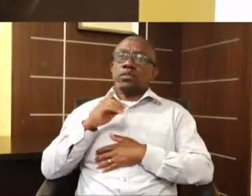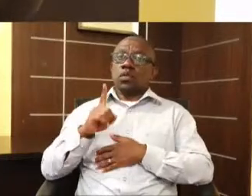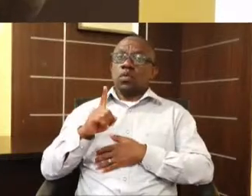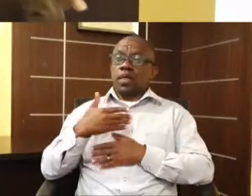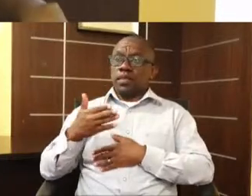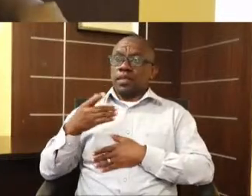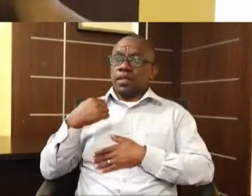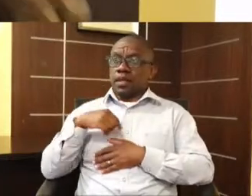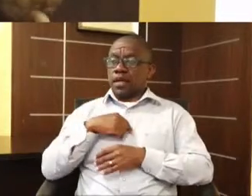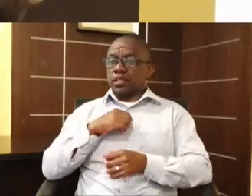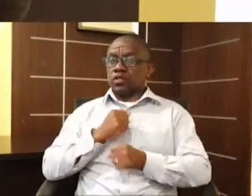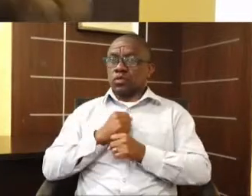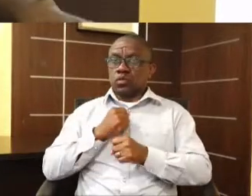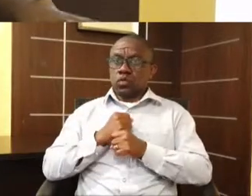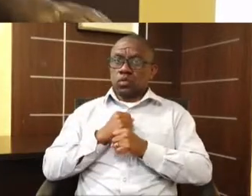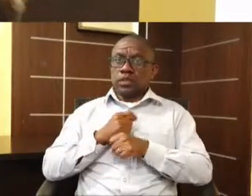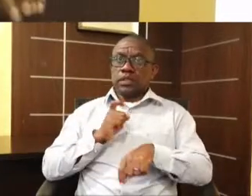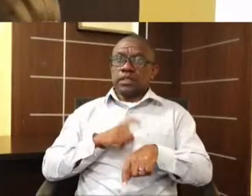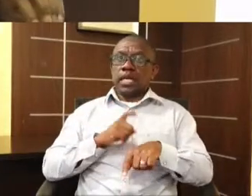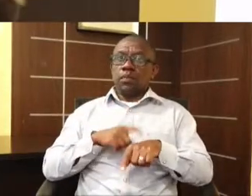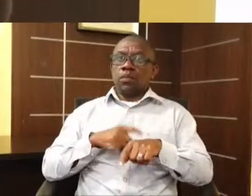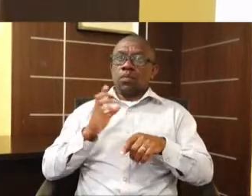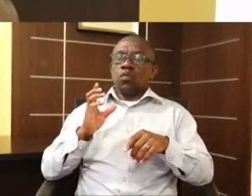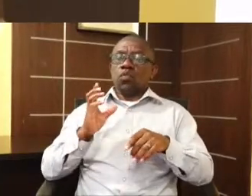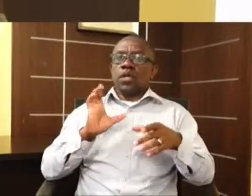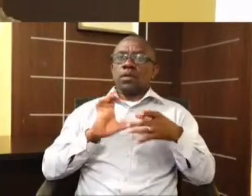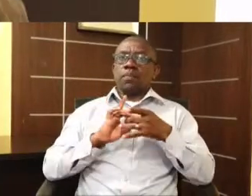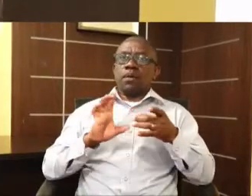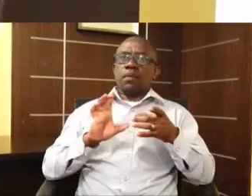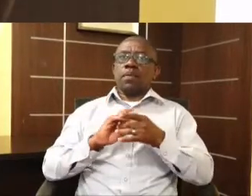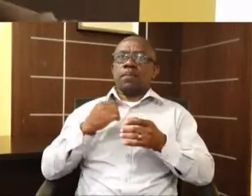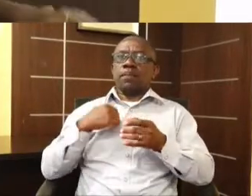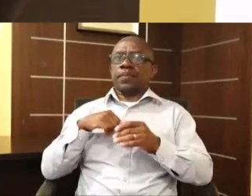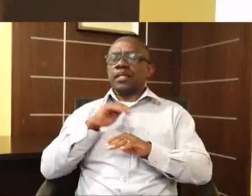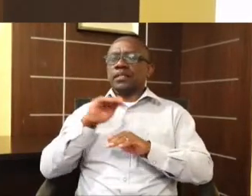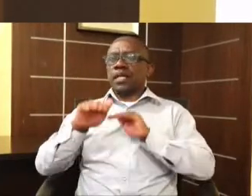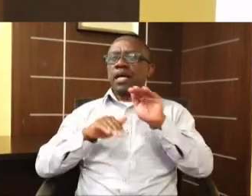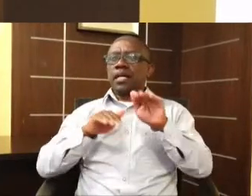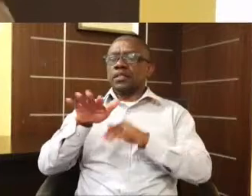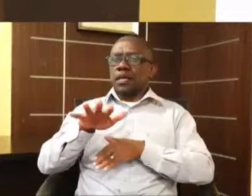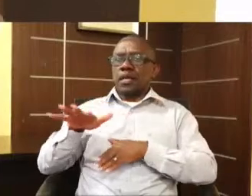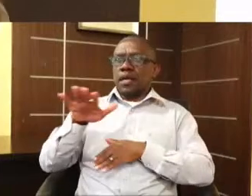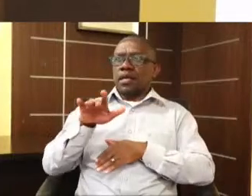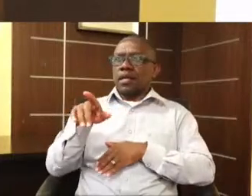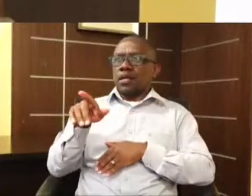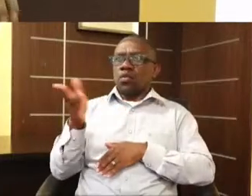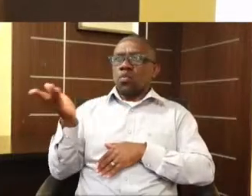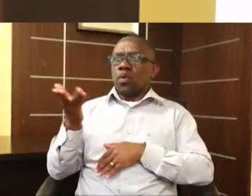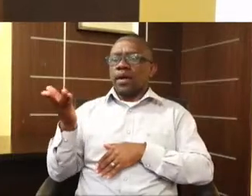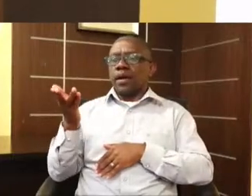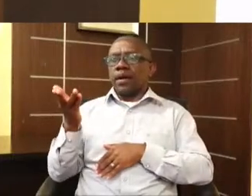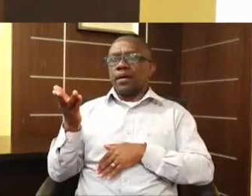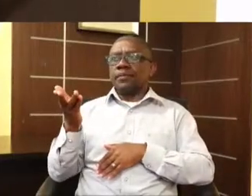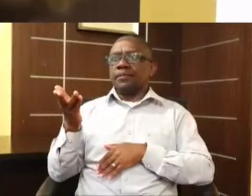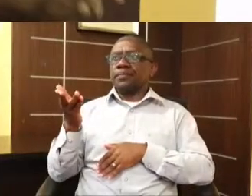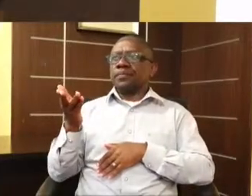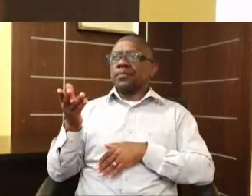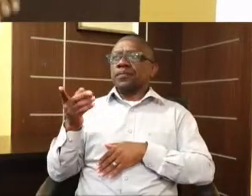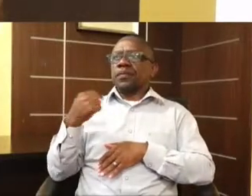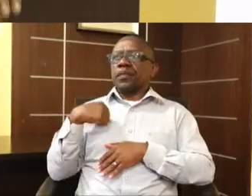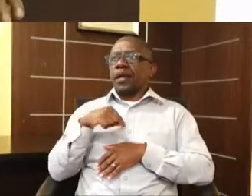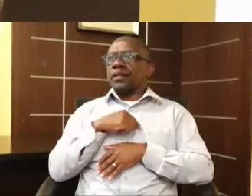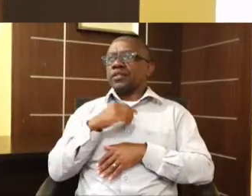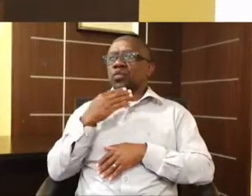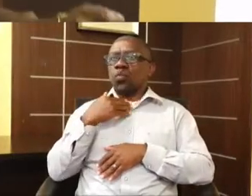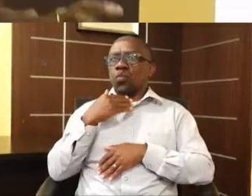is during onboarding, we'll ask you about your location. The reason we ask for your location is we would want to